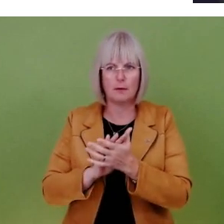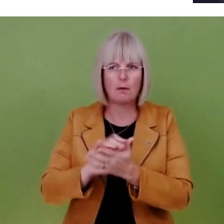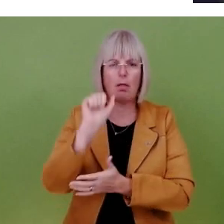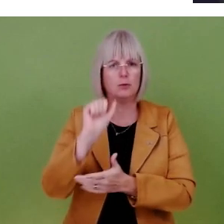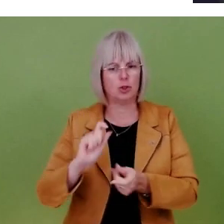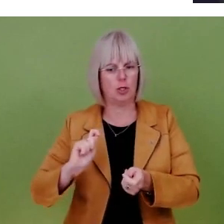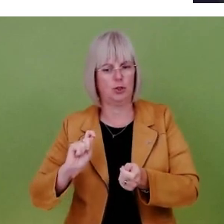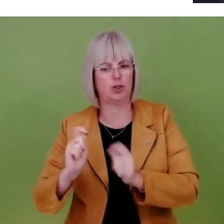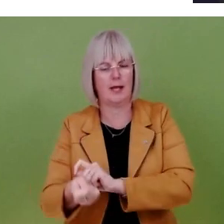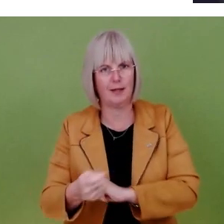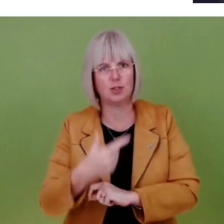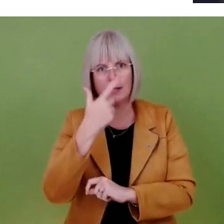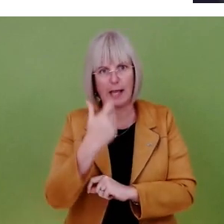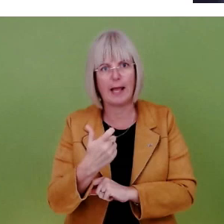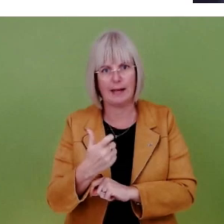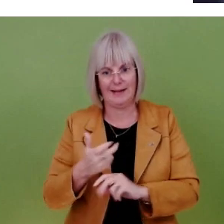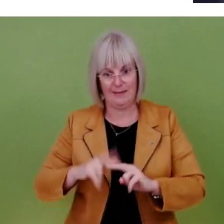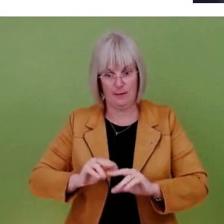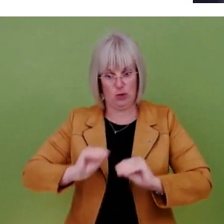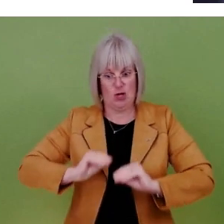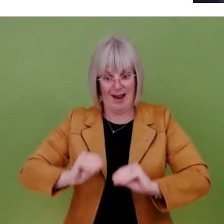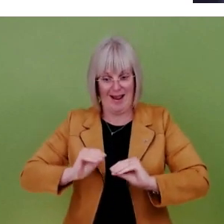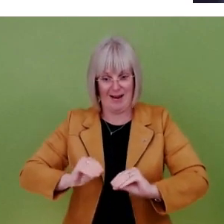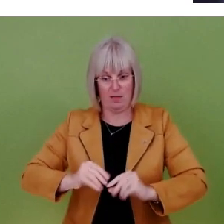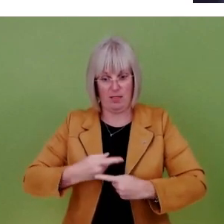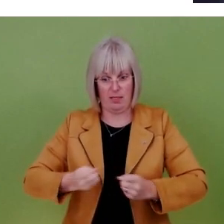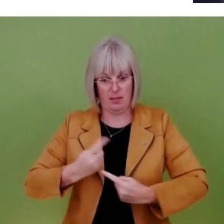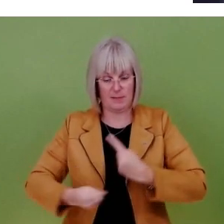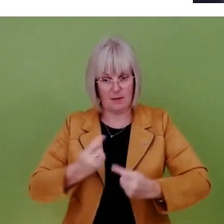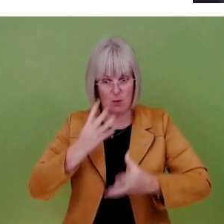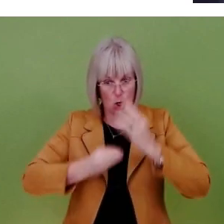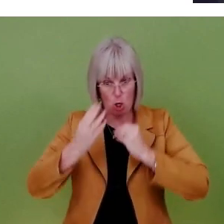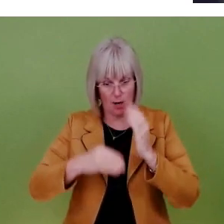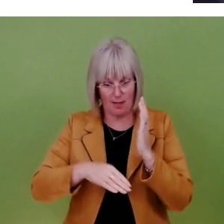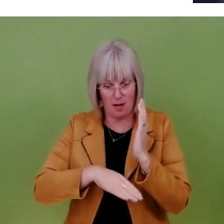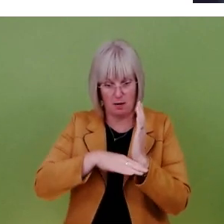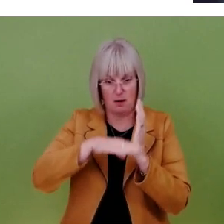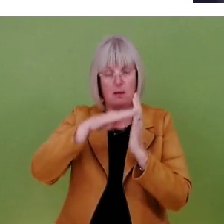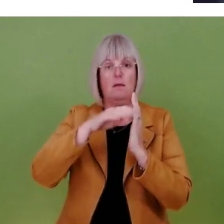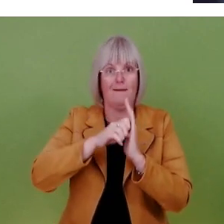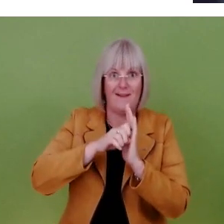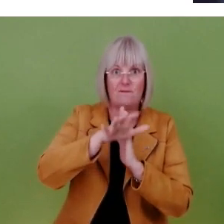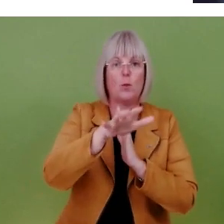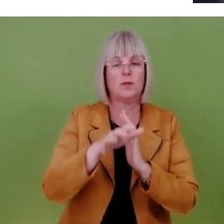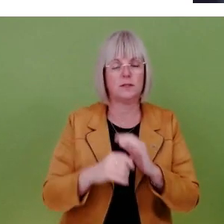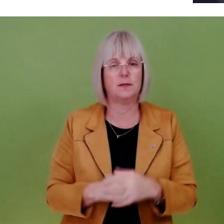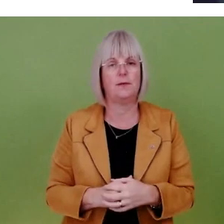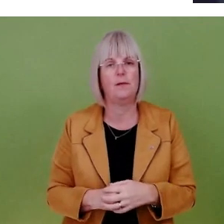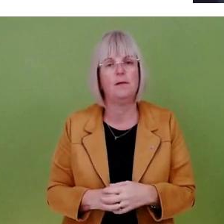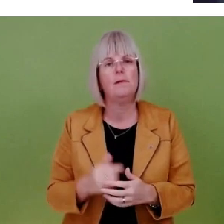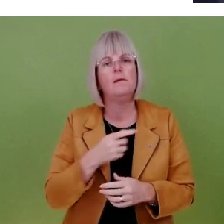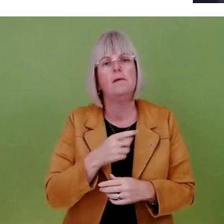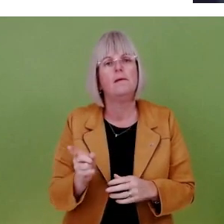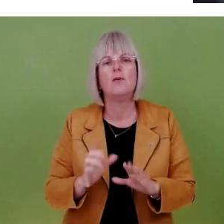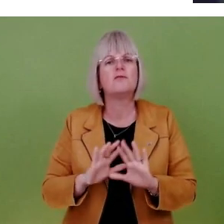concerning findings that we discovered were that our students are not educationally diverse, probably by virtue of training through